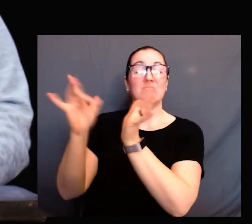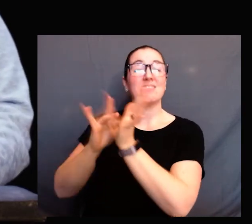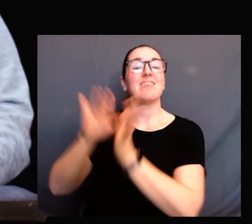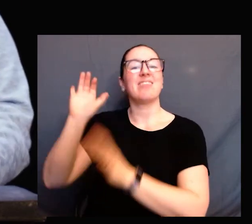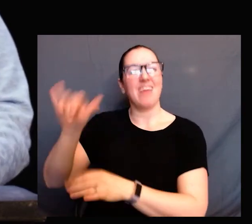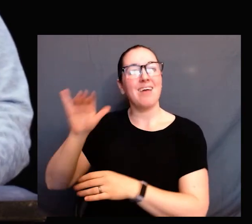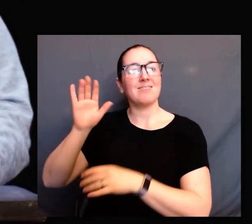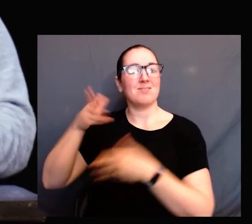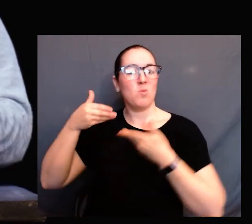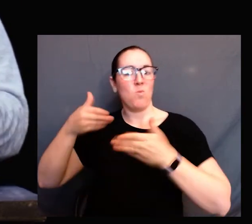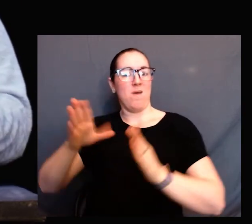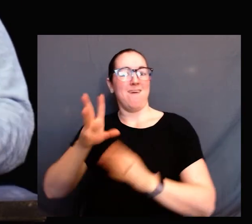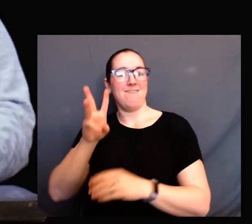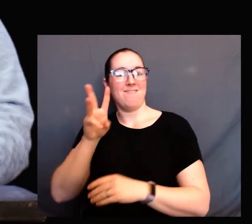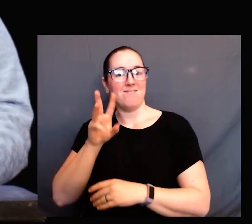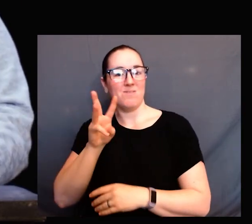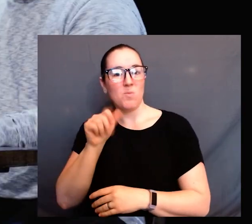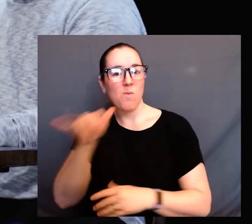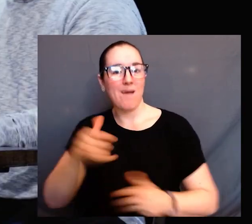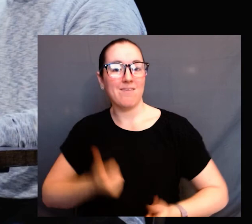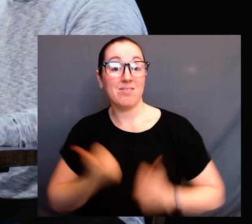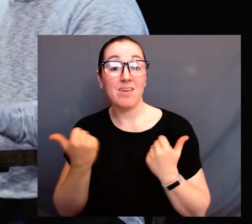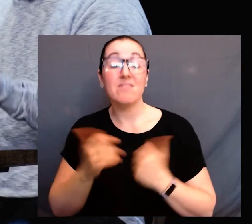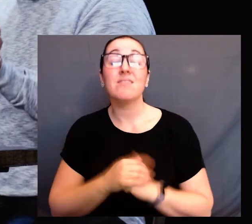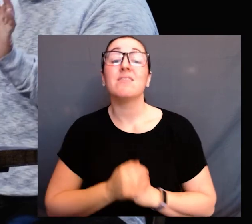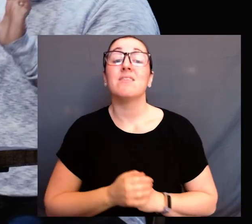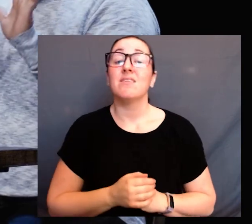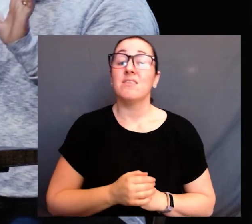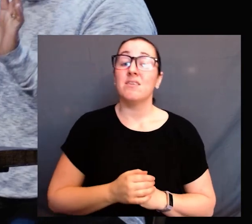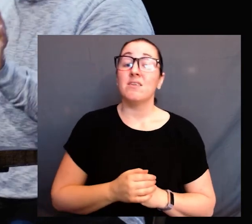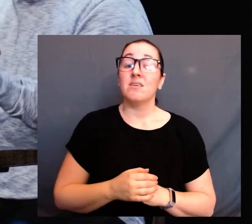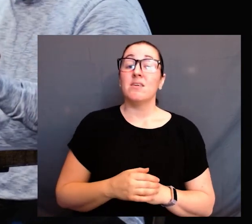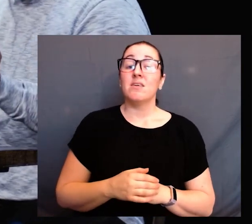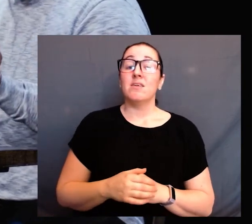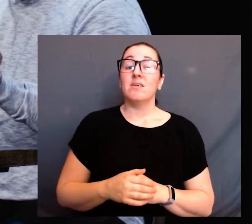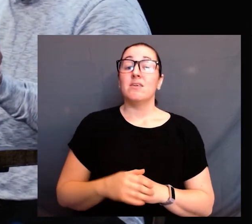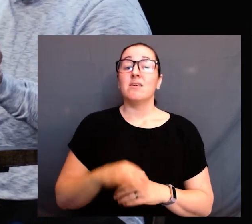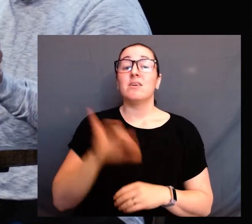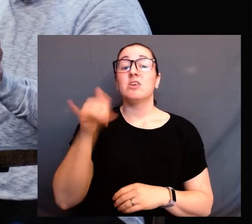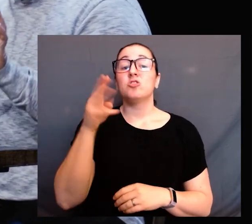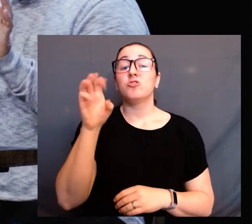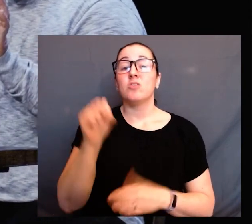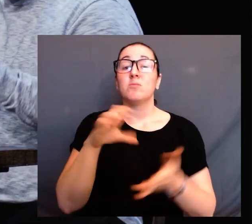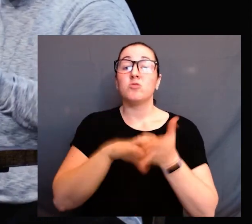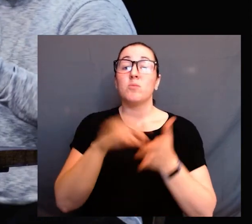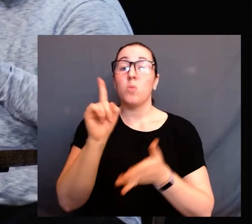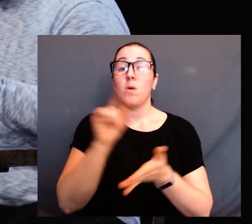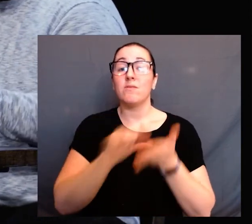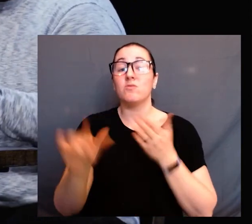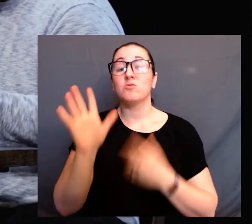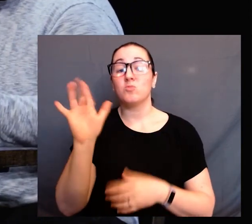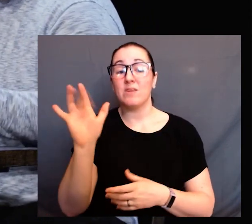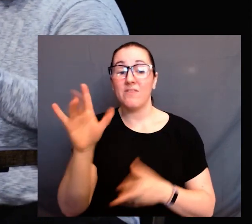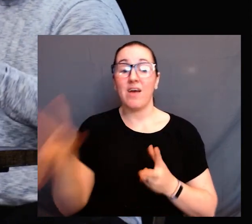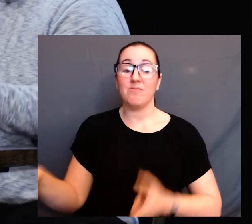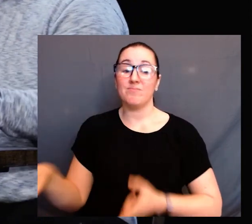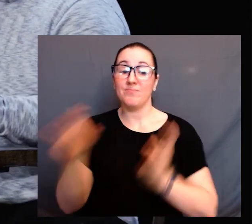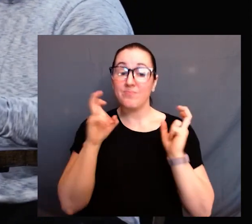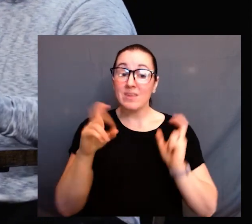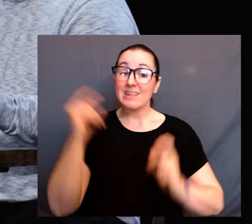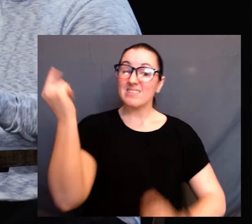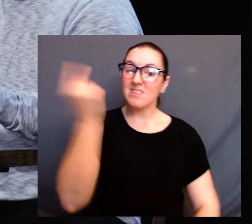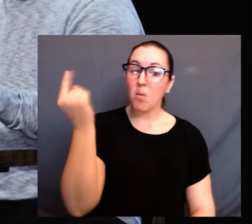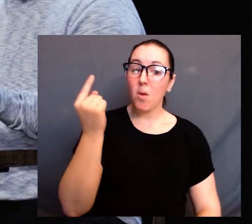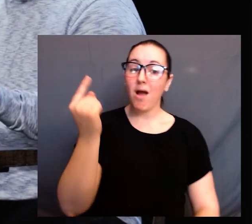life. James goes on, but whoever looks intently into the perfect law that gives